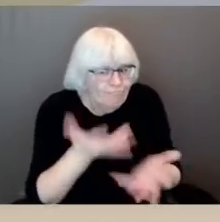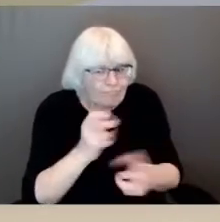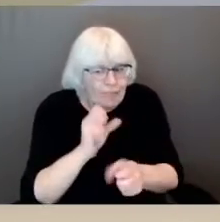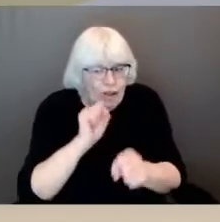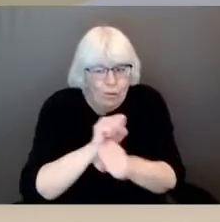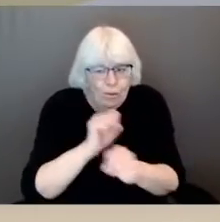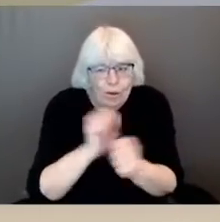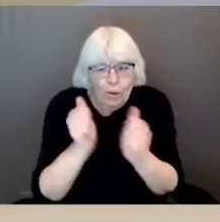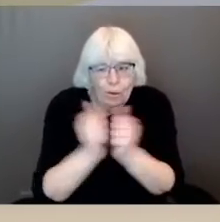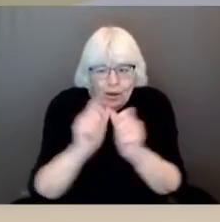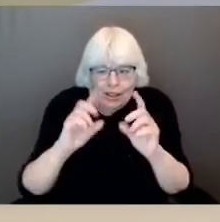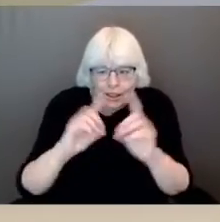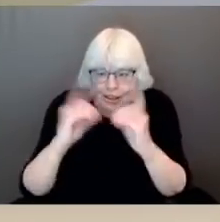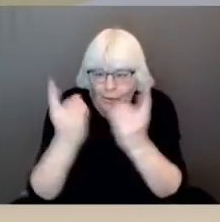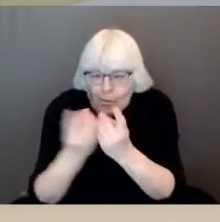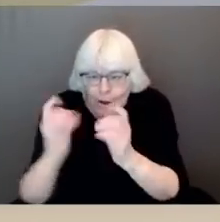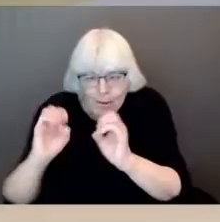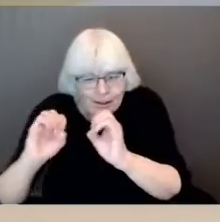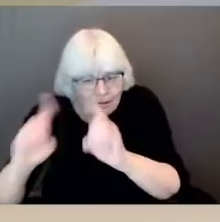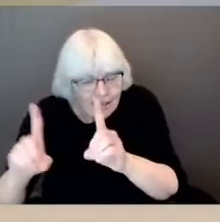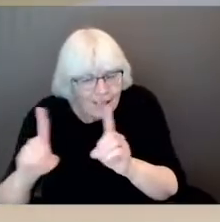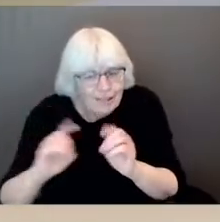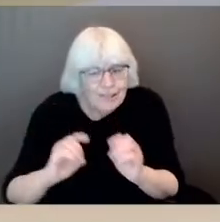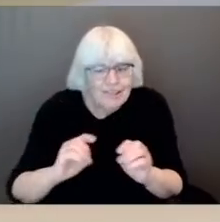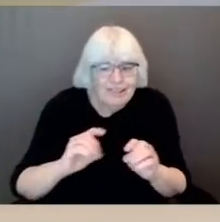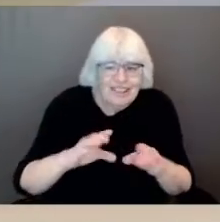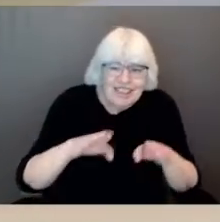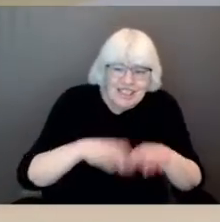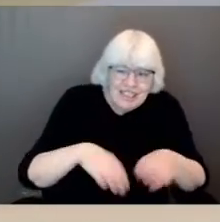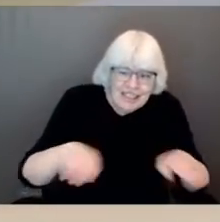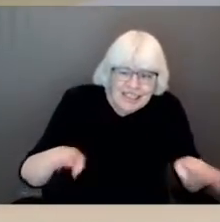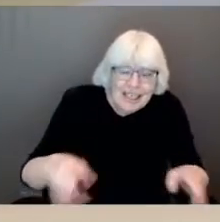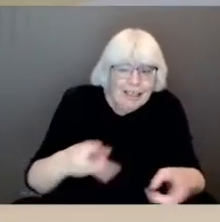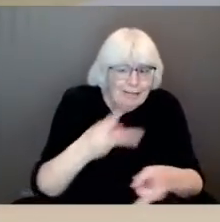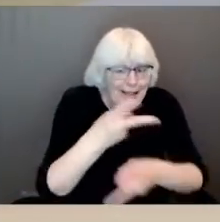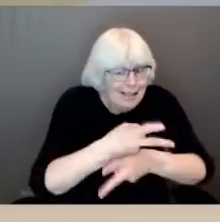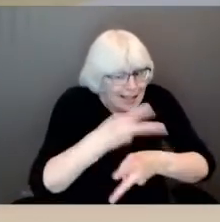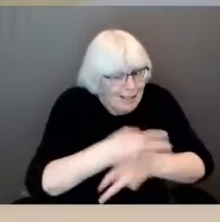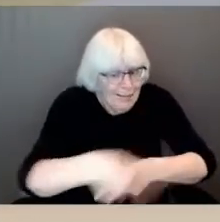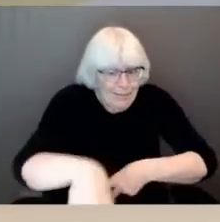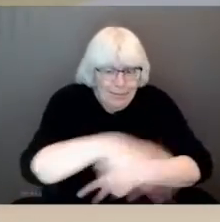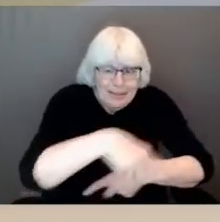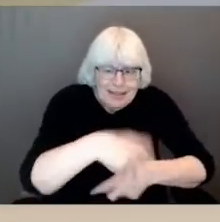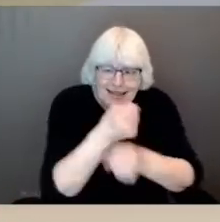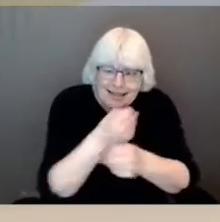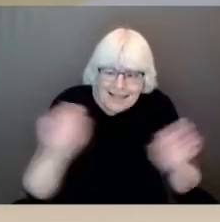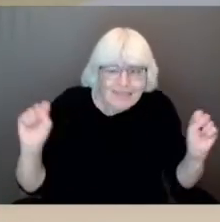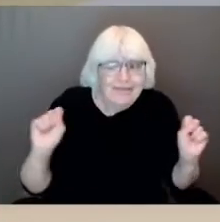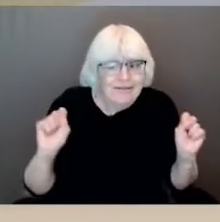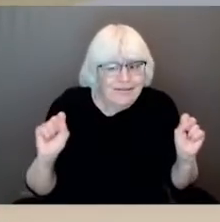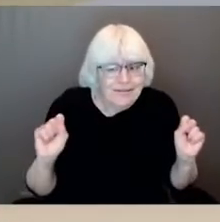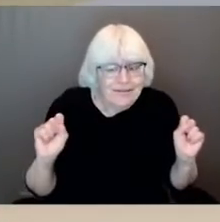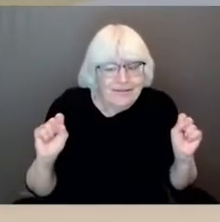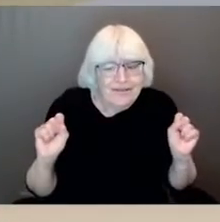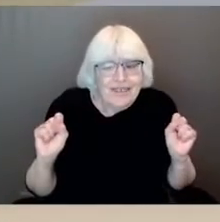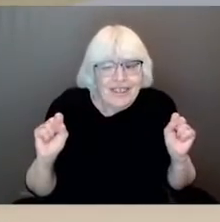Early Learning to keep everyone safe, and I think having access to